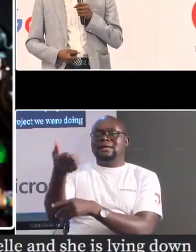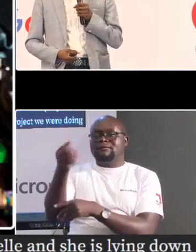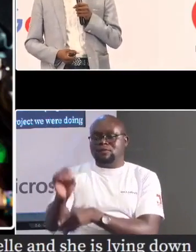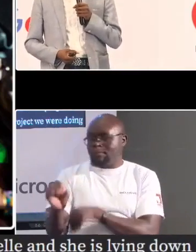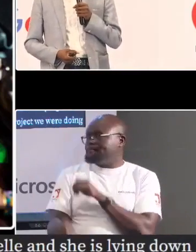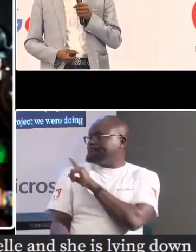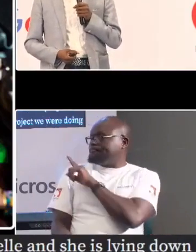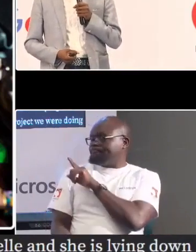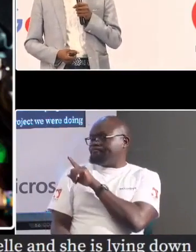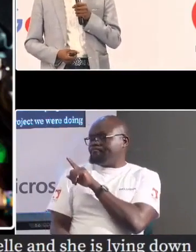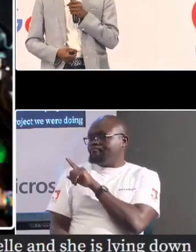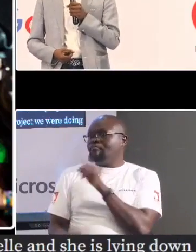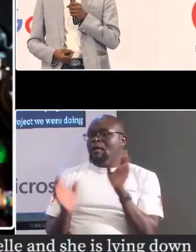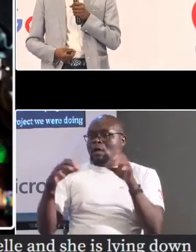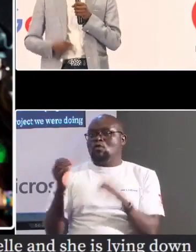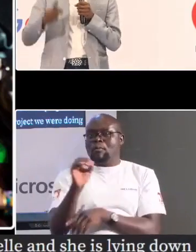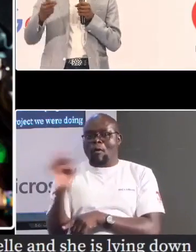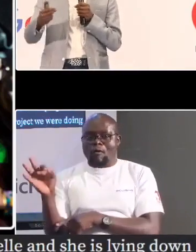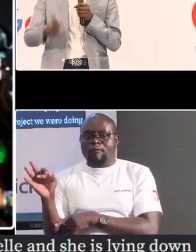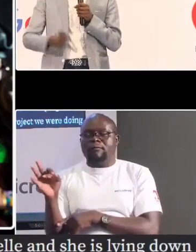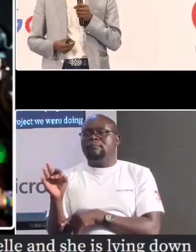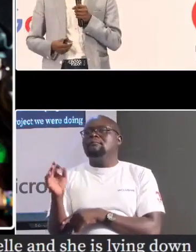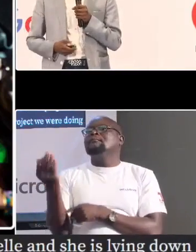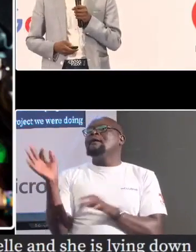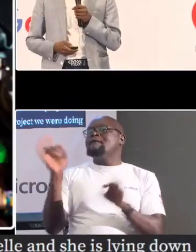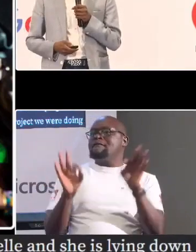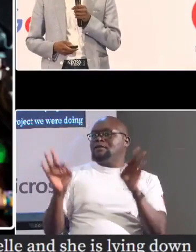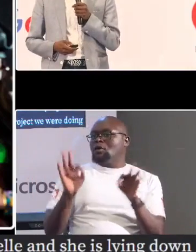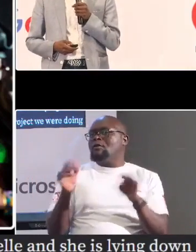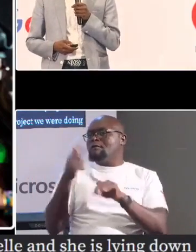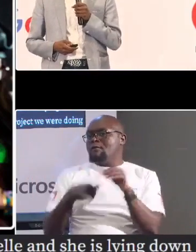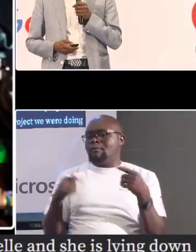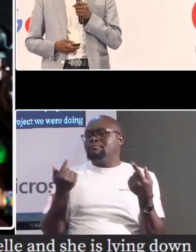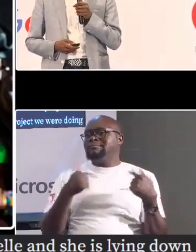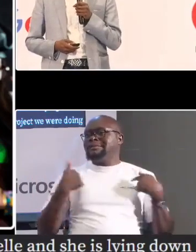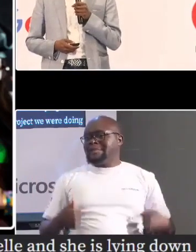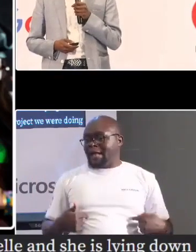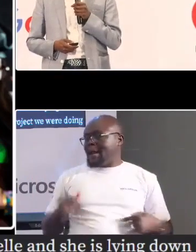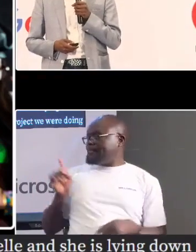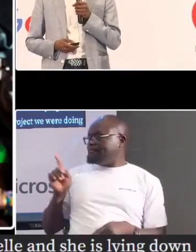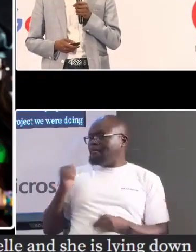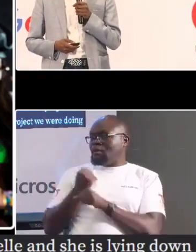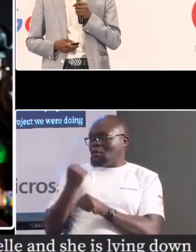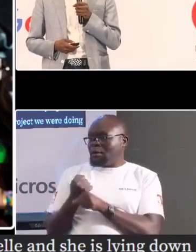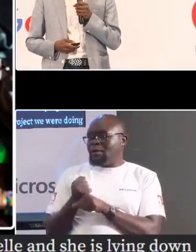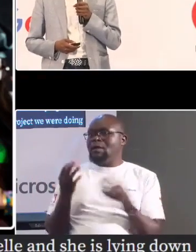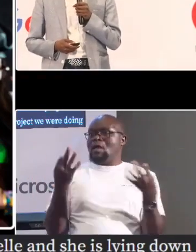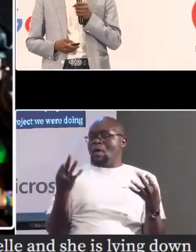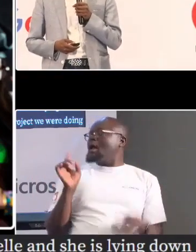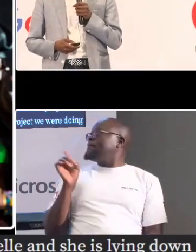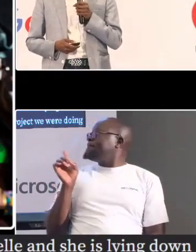on screen is a group of fashion buyers from mainland China, and they're actually doing a yoga